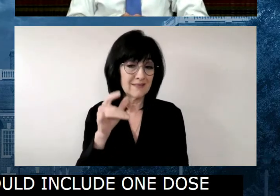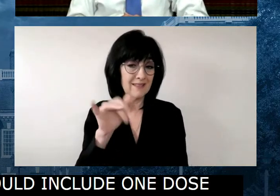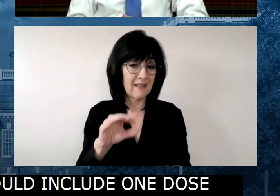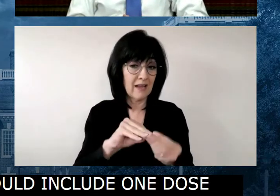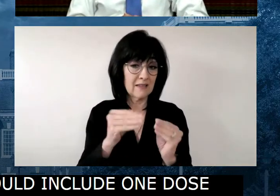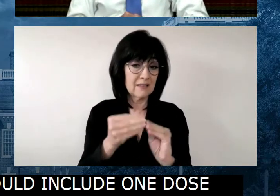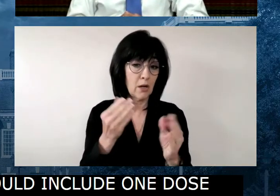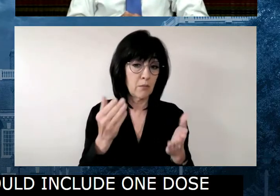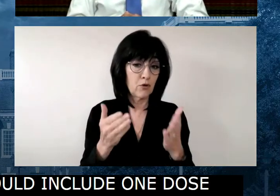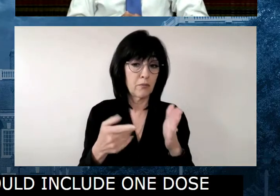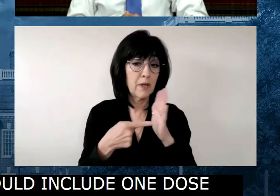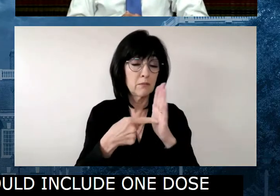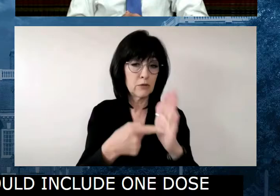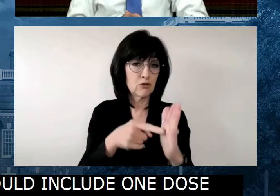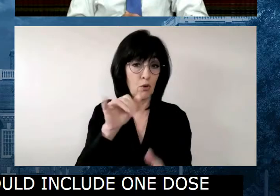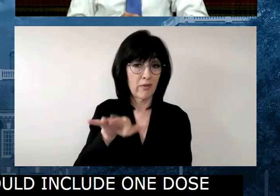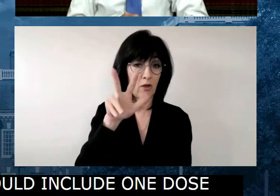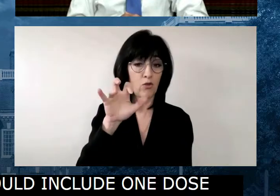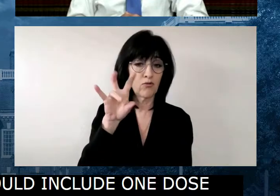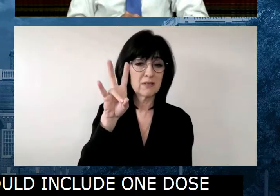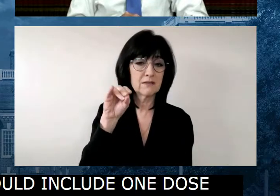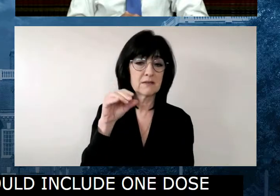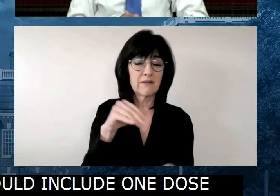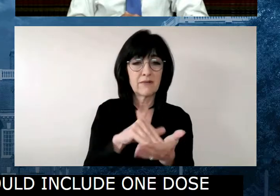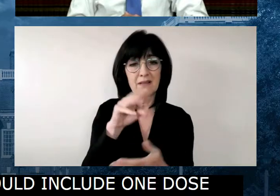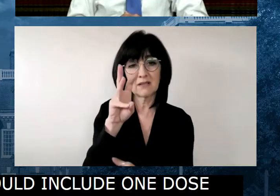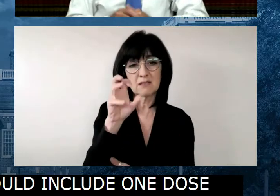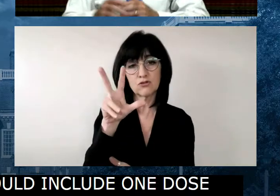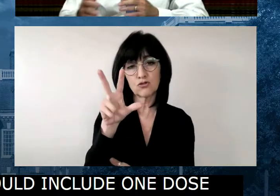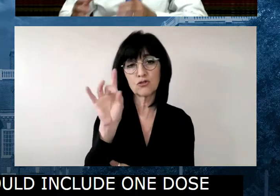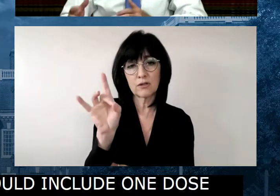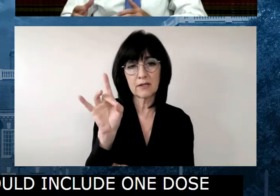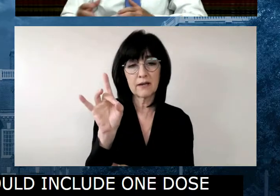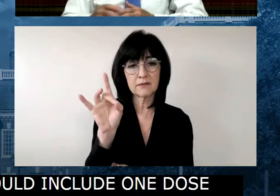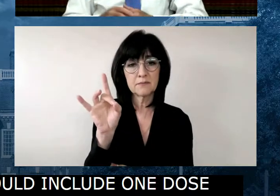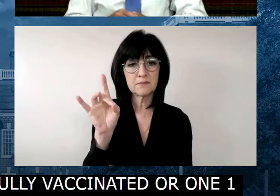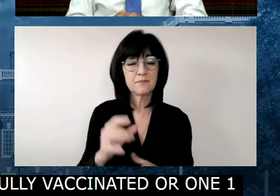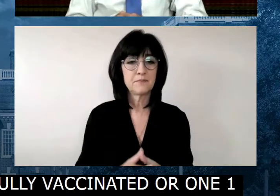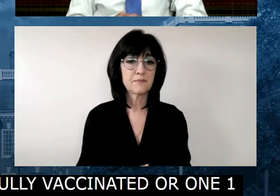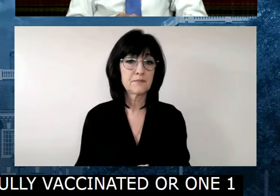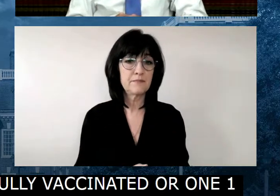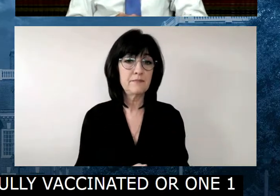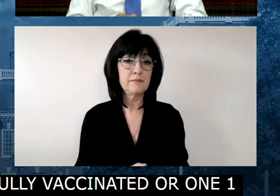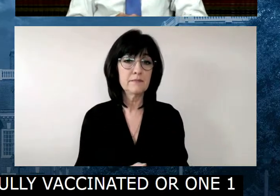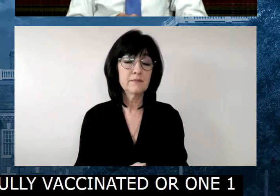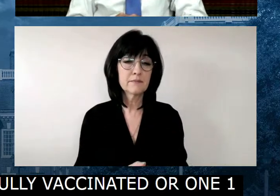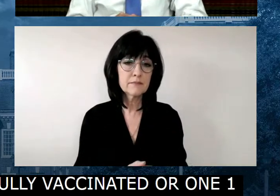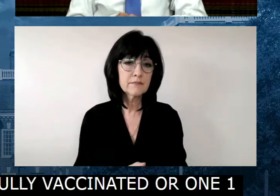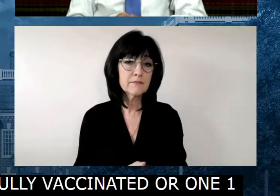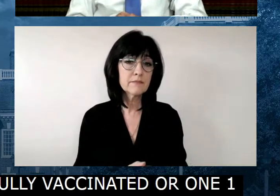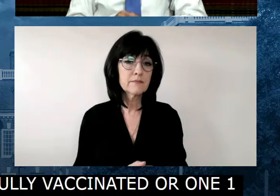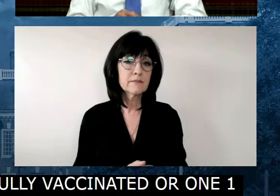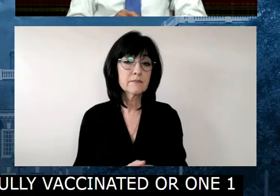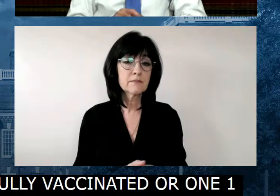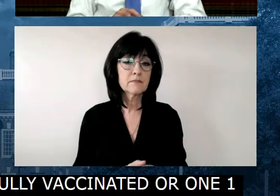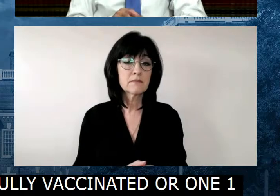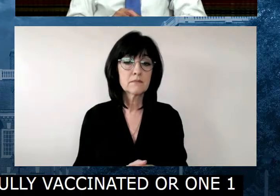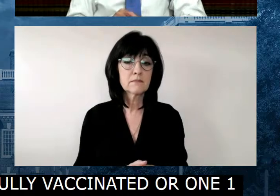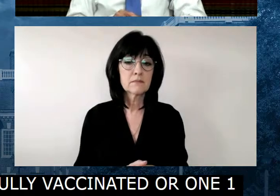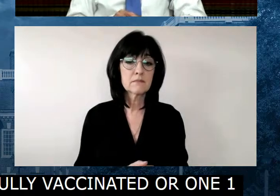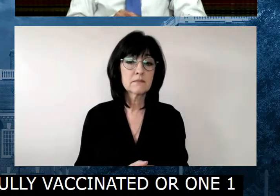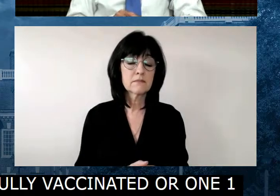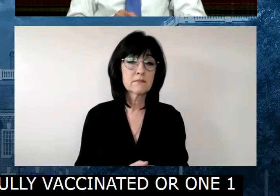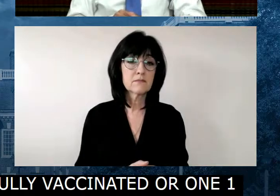they need to complete that protocol by getting a 2nd dose. But having north of 80%, I think 70